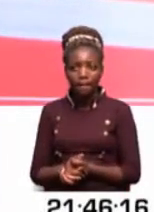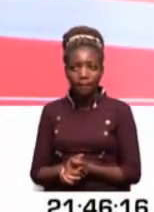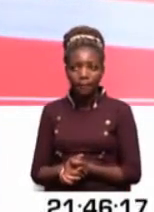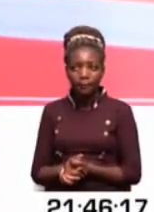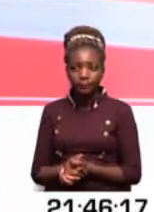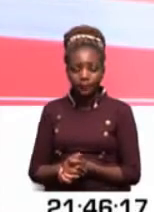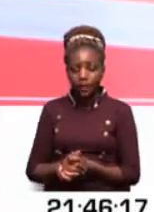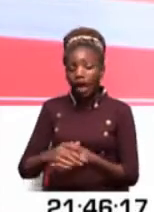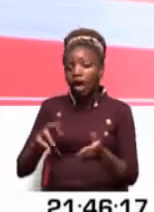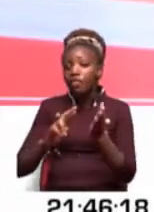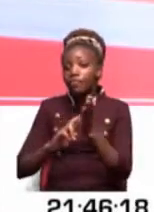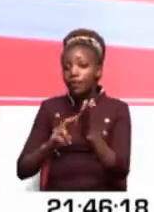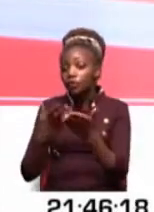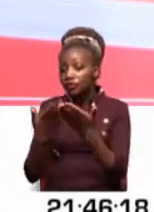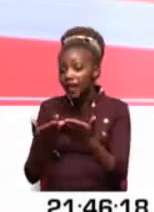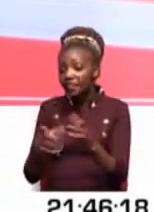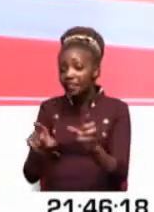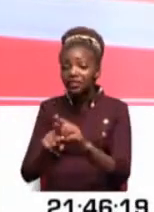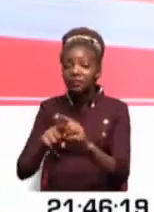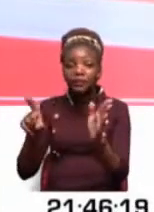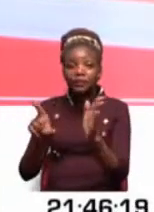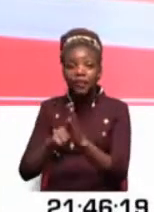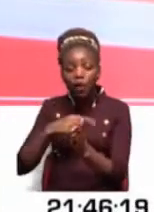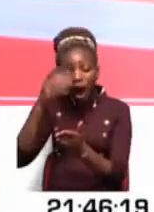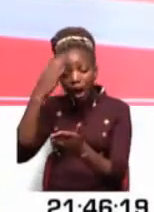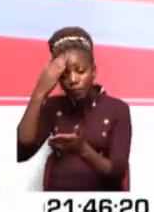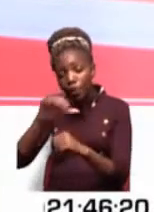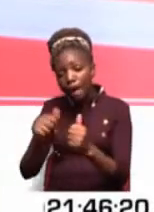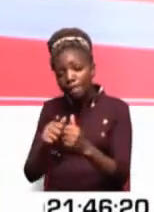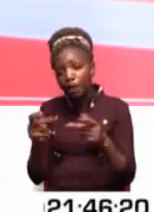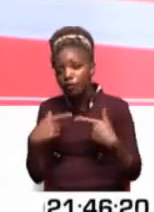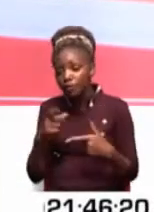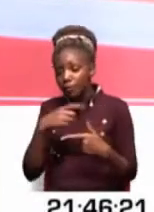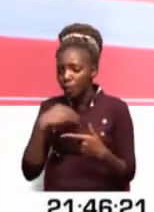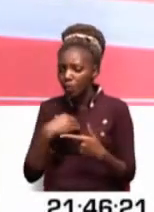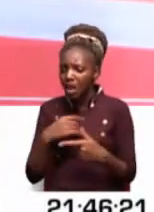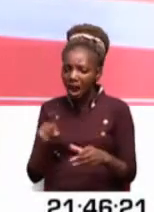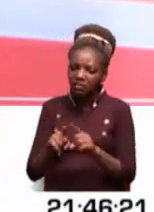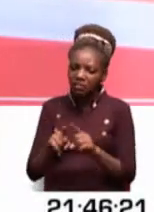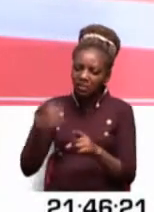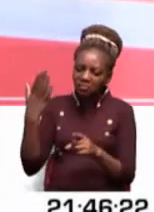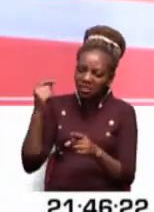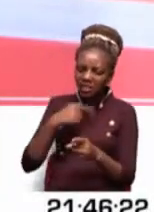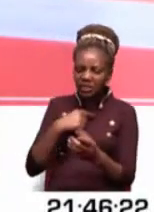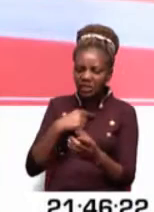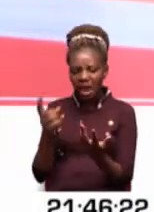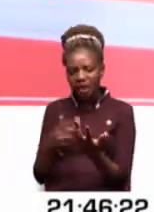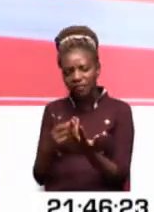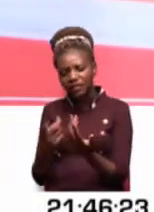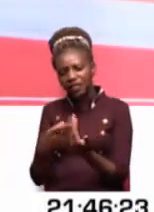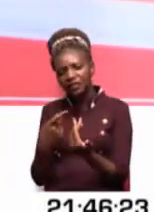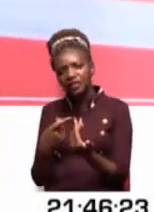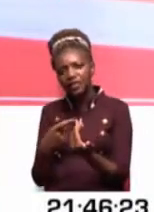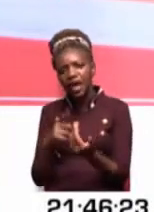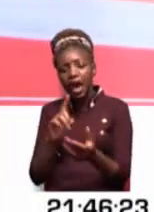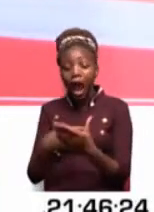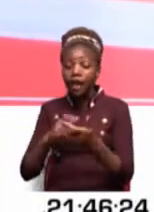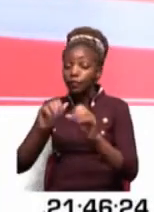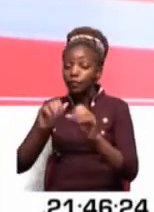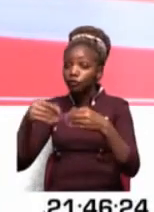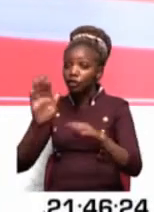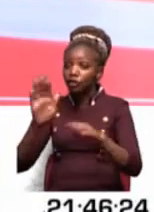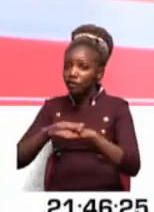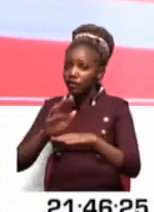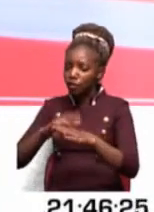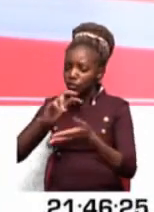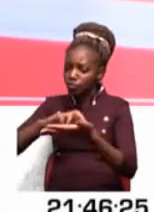there. It's already known. We know the numbers that we have. We had the census. We can give you some very good elaborate